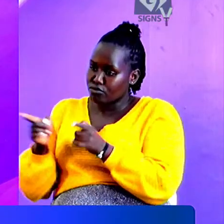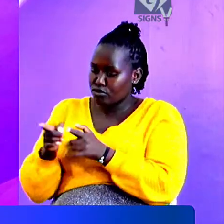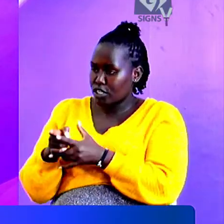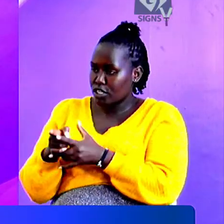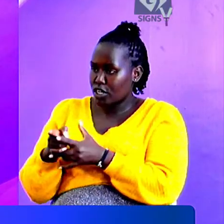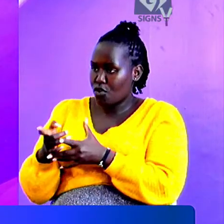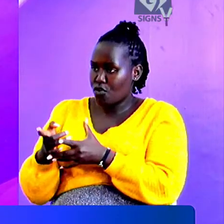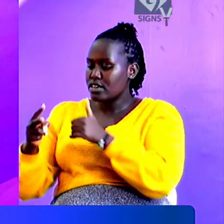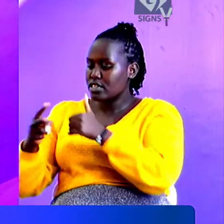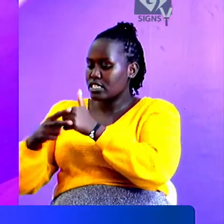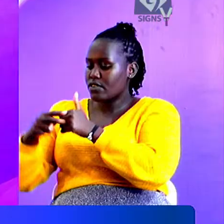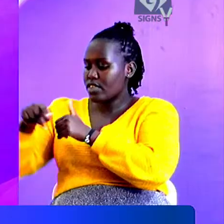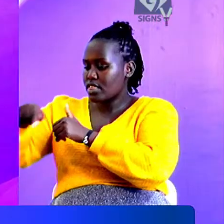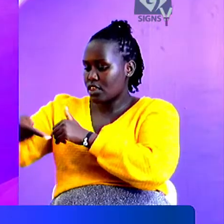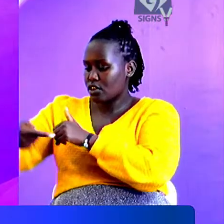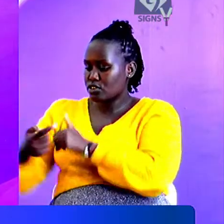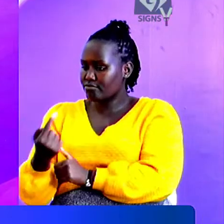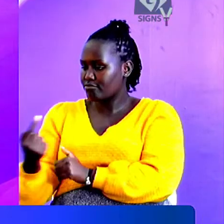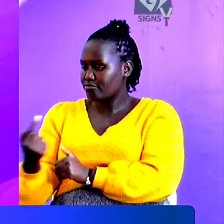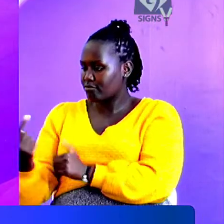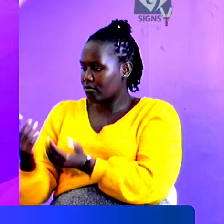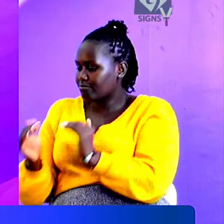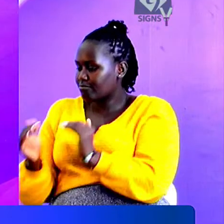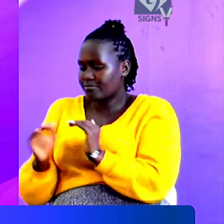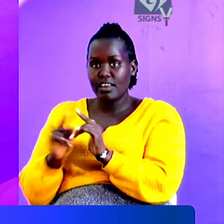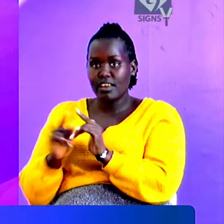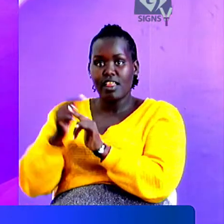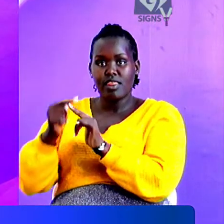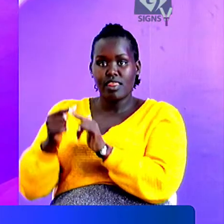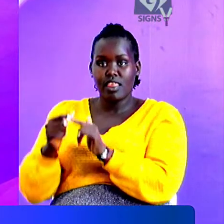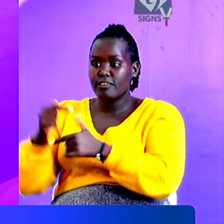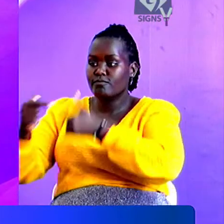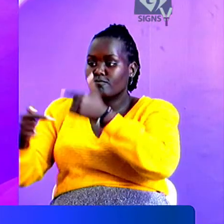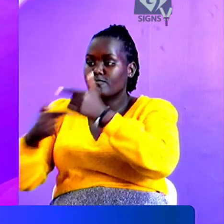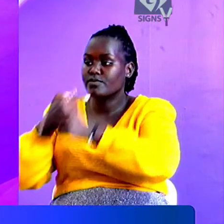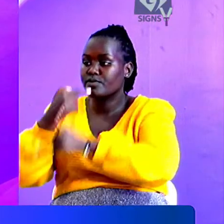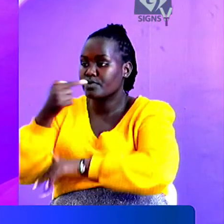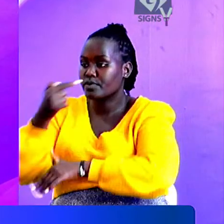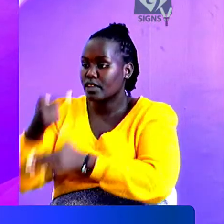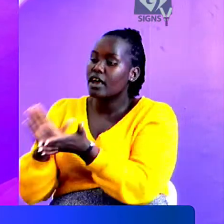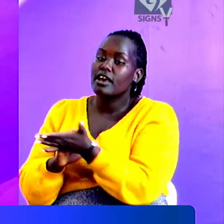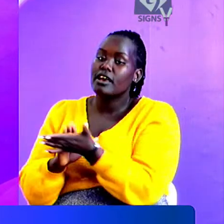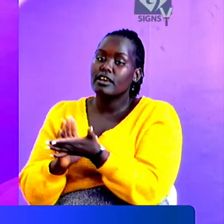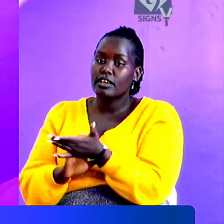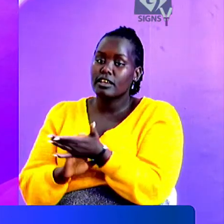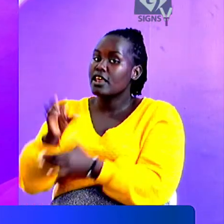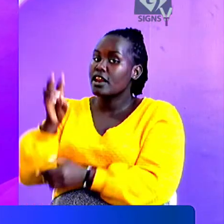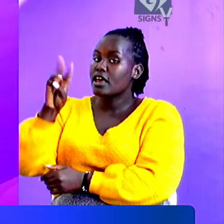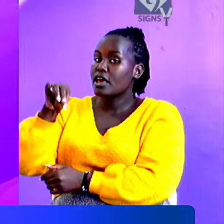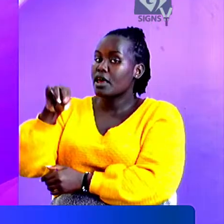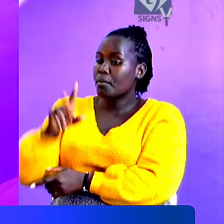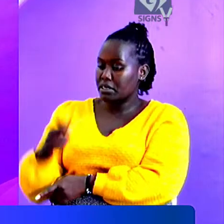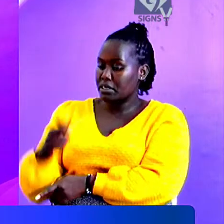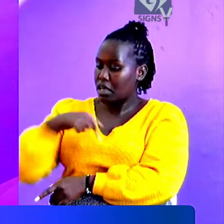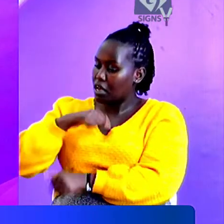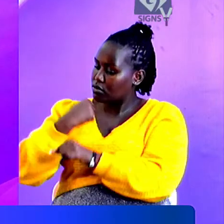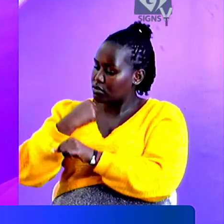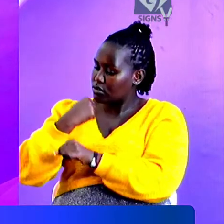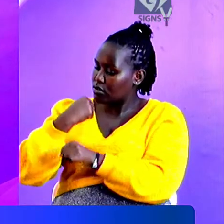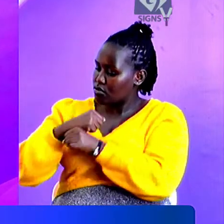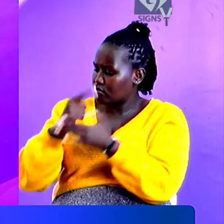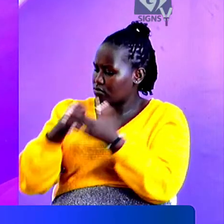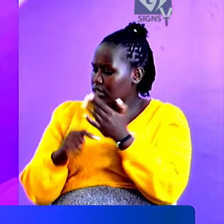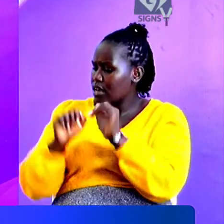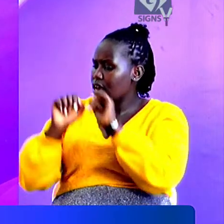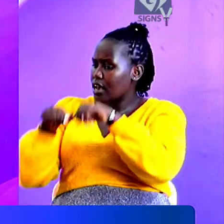child. All right? Yeah. And then Badi goes ahead to suggest that MPs, what do we do? Yeah. Can